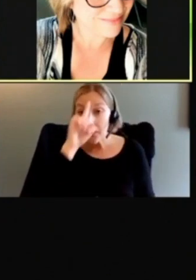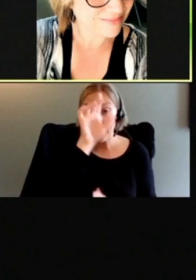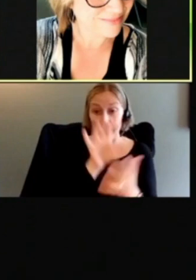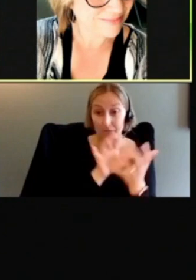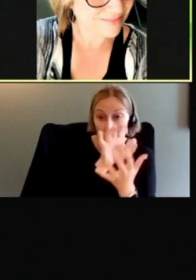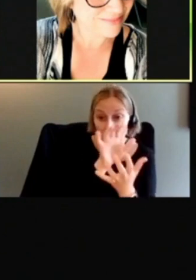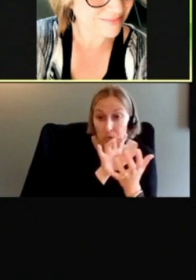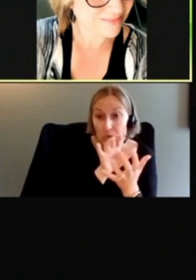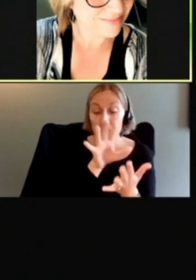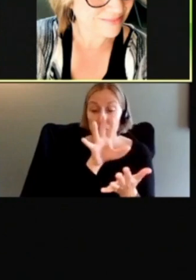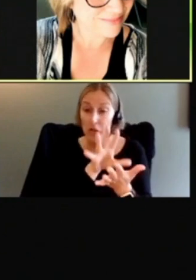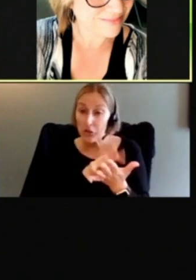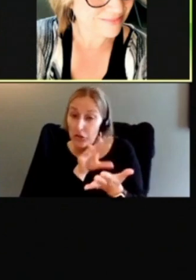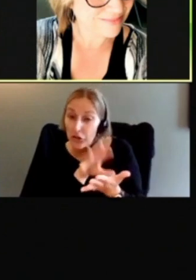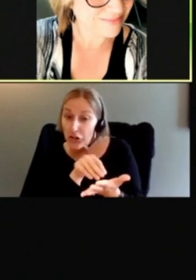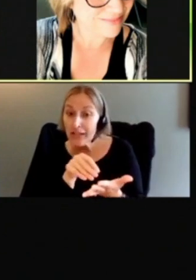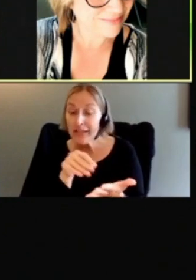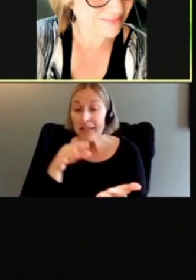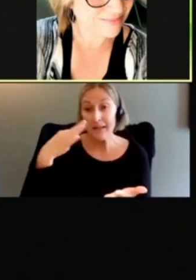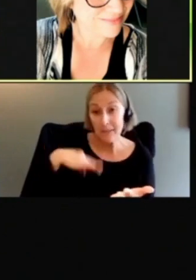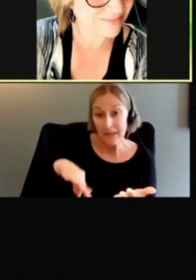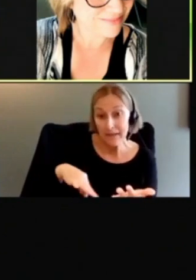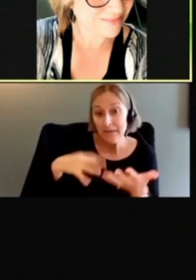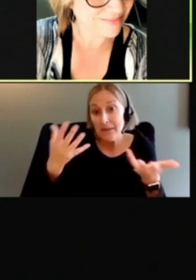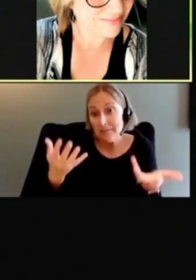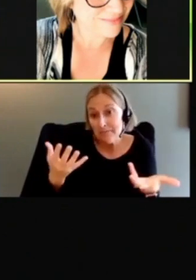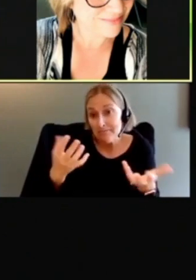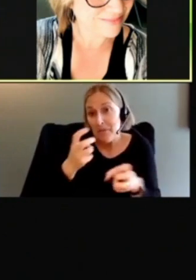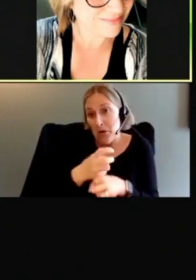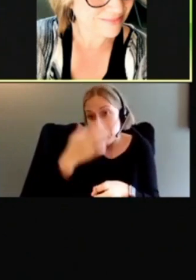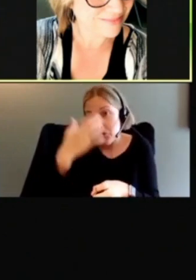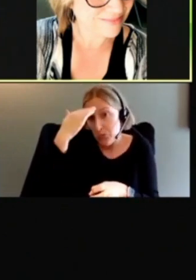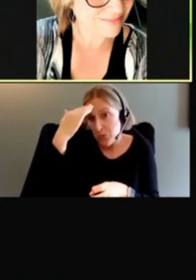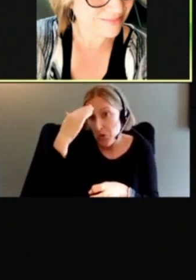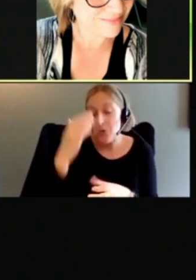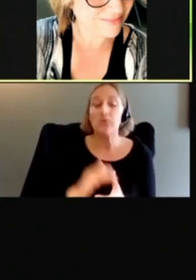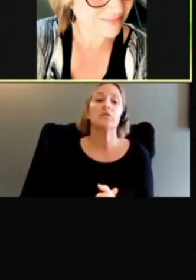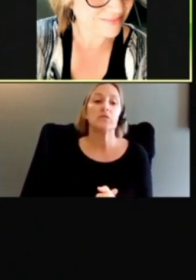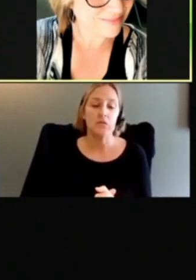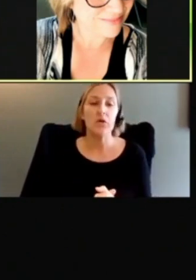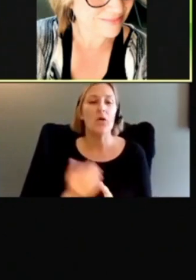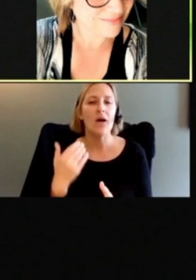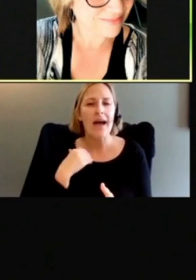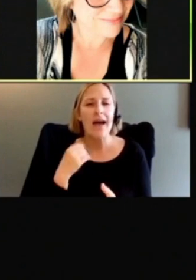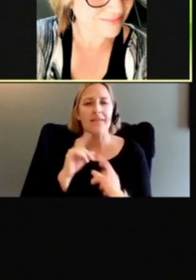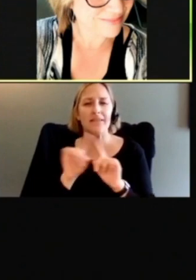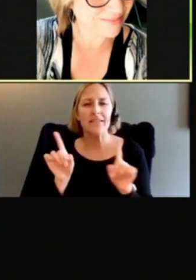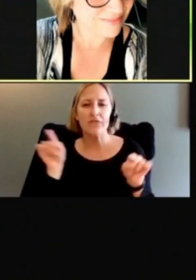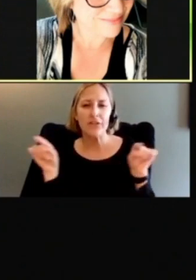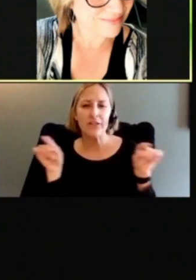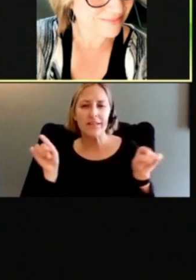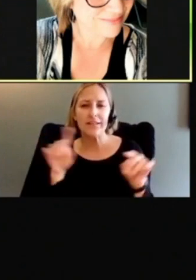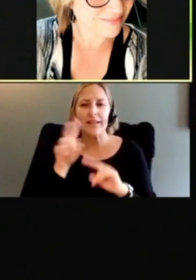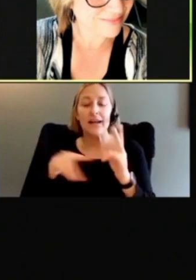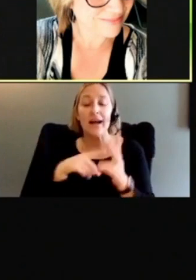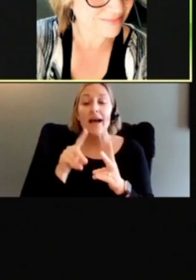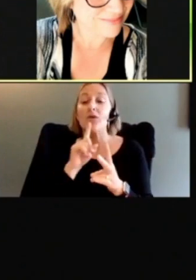anything? Are they getting anything out of it? So while these are different types of learning, at the core of both is the